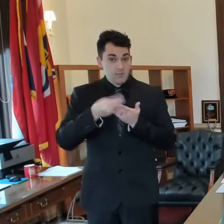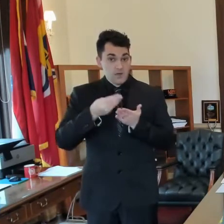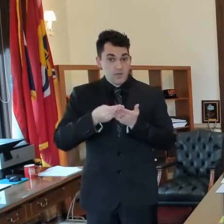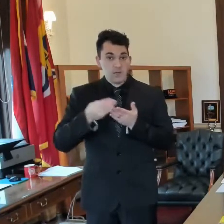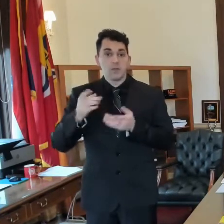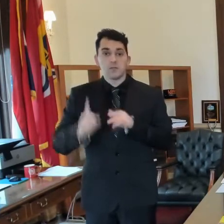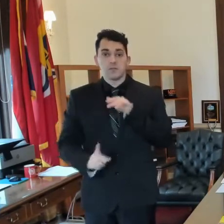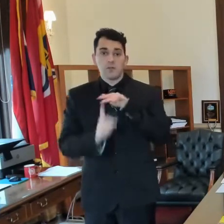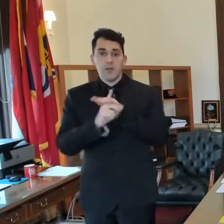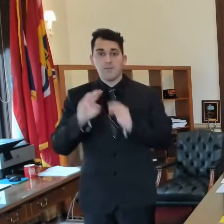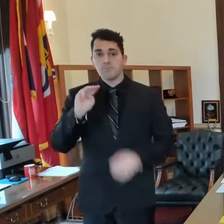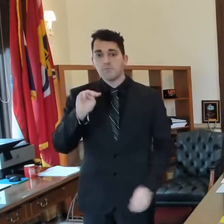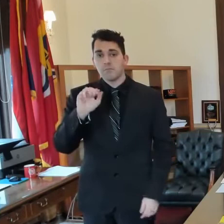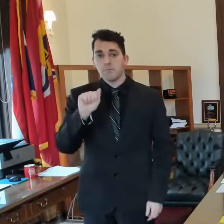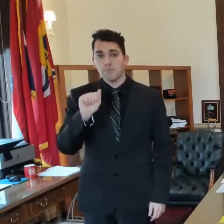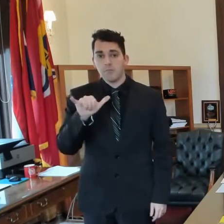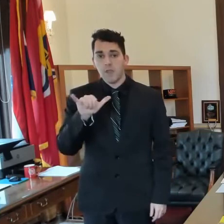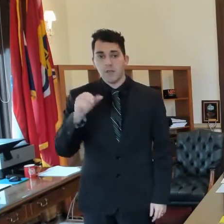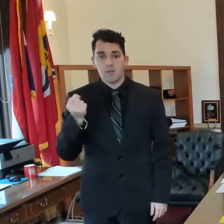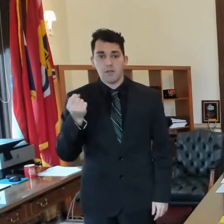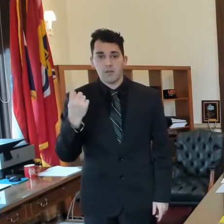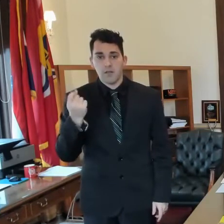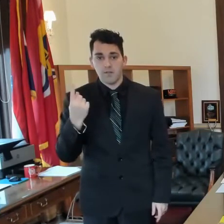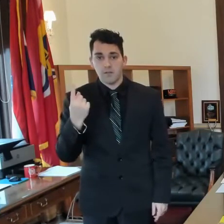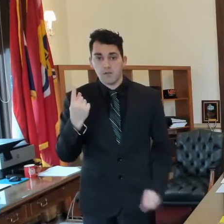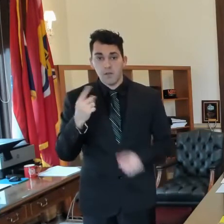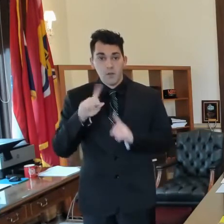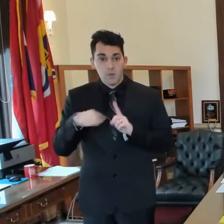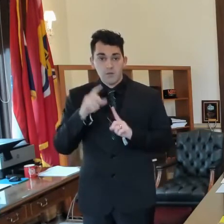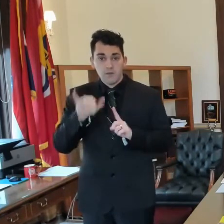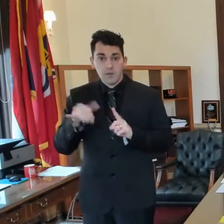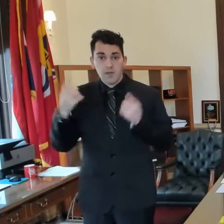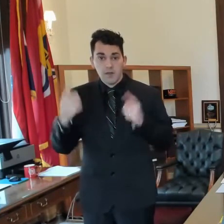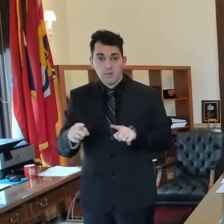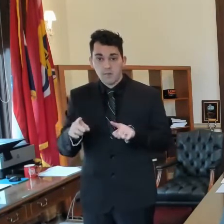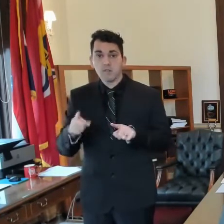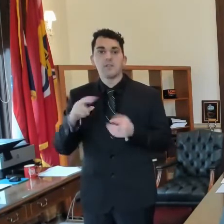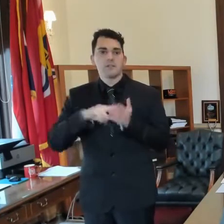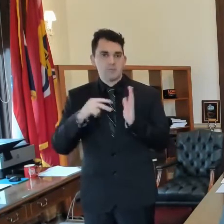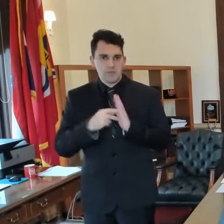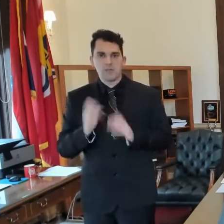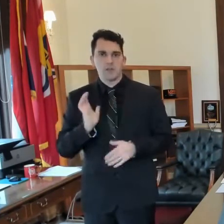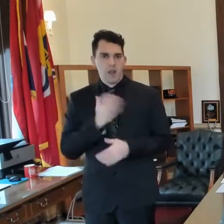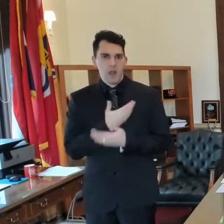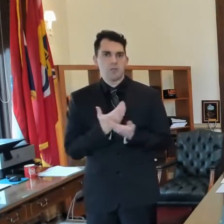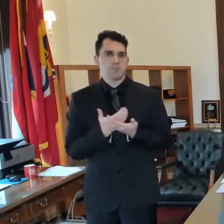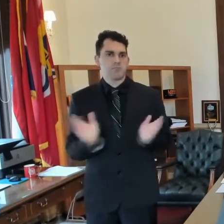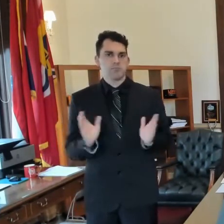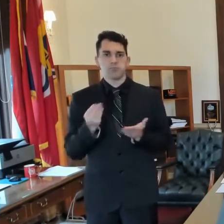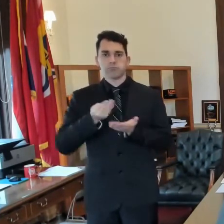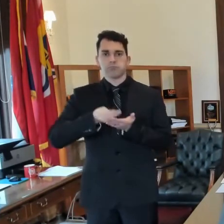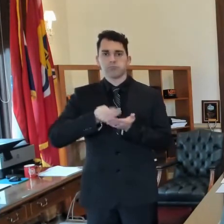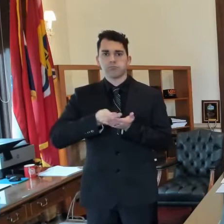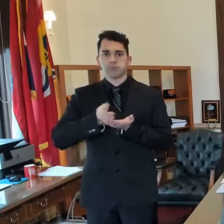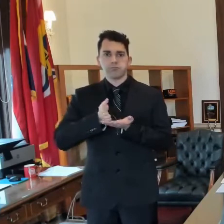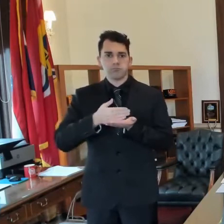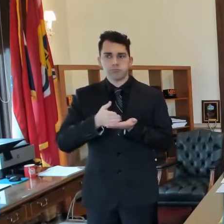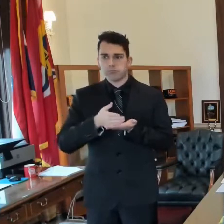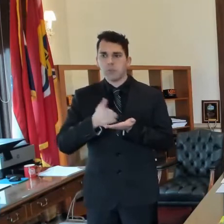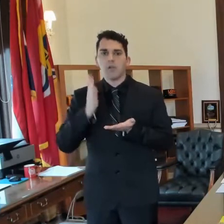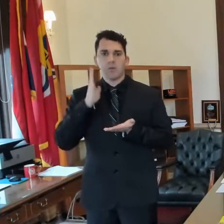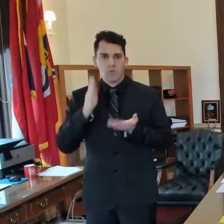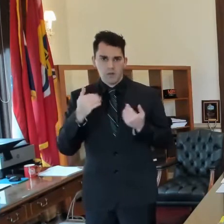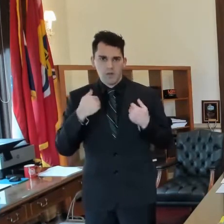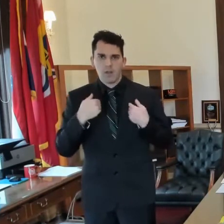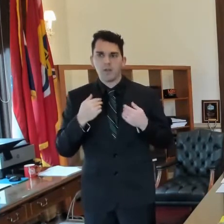in, then we will have the funding in our general revenue to do our filling potholes and that